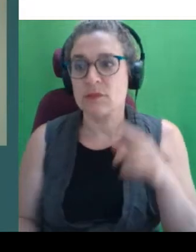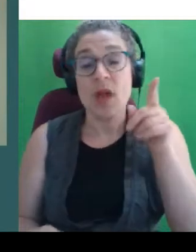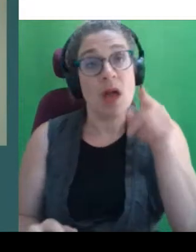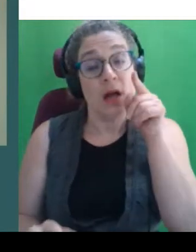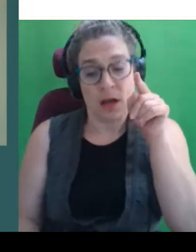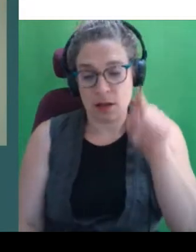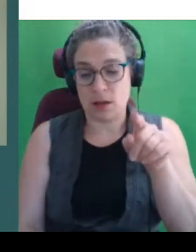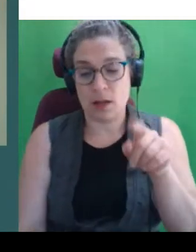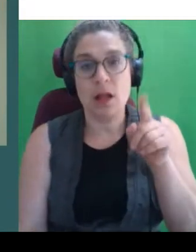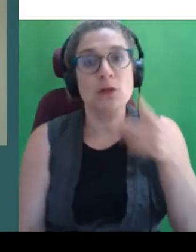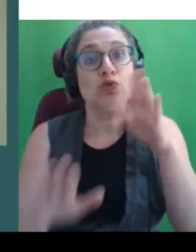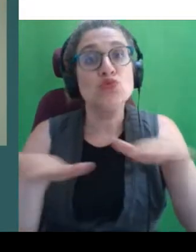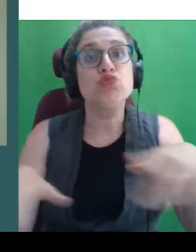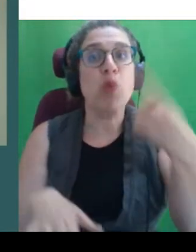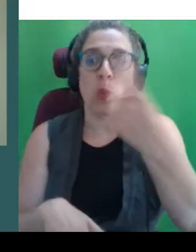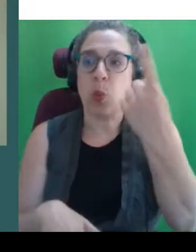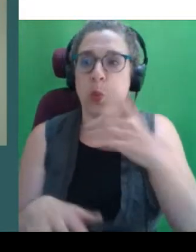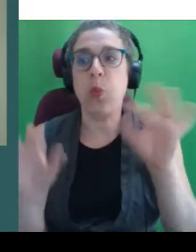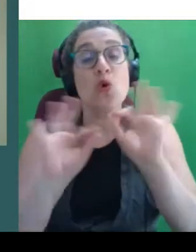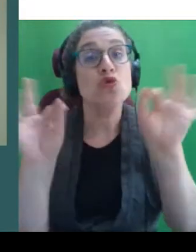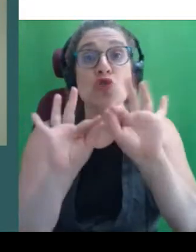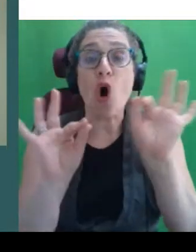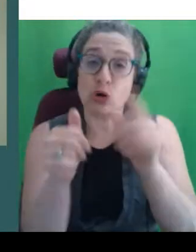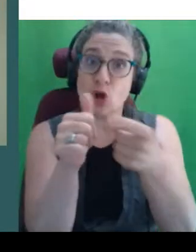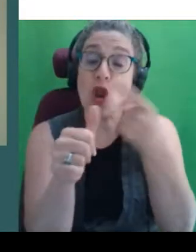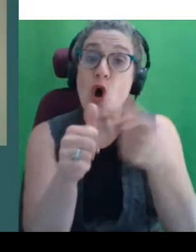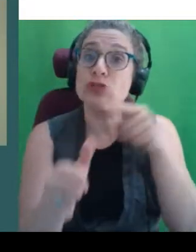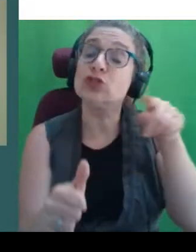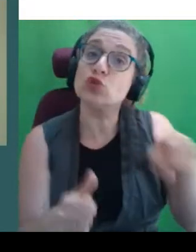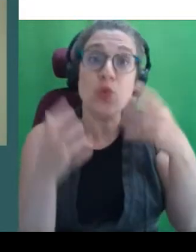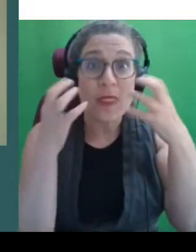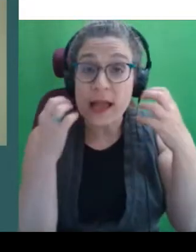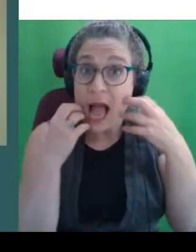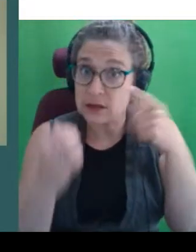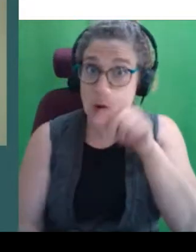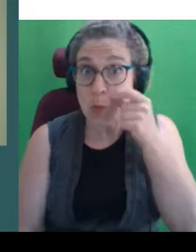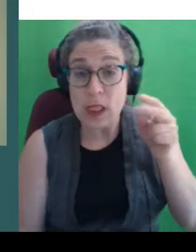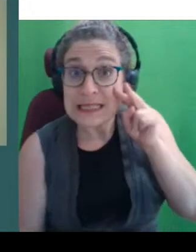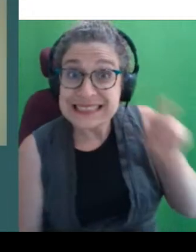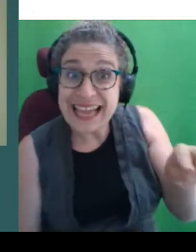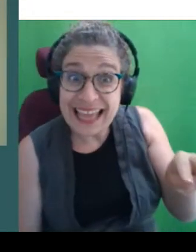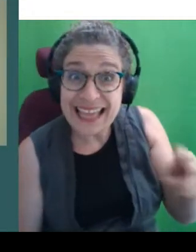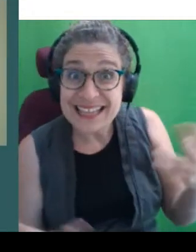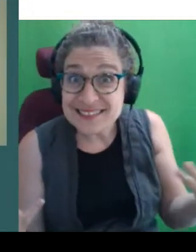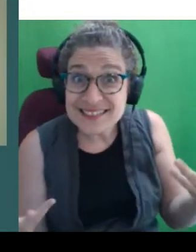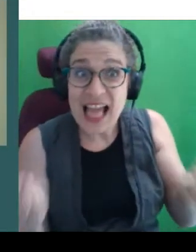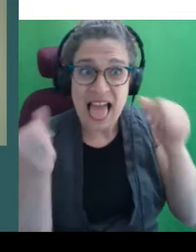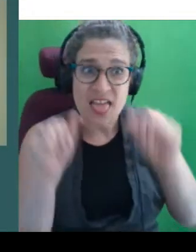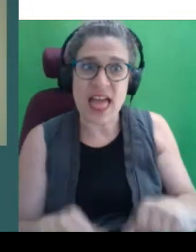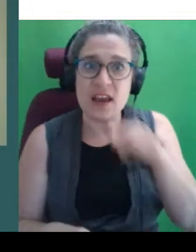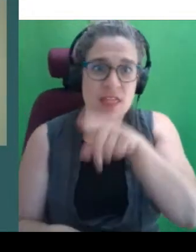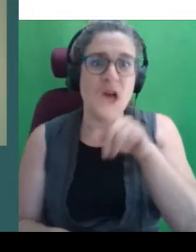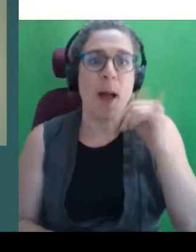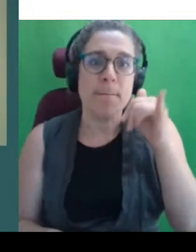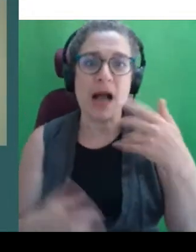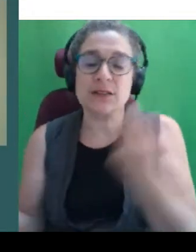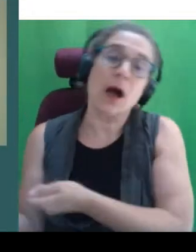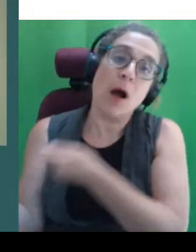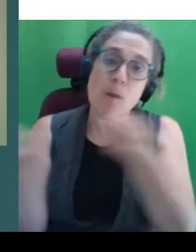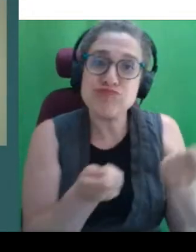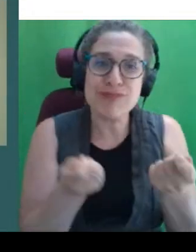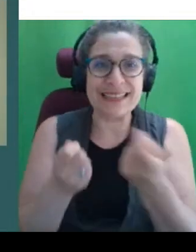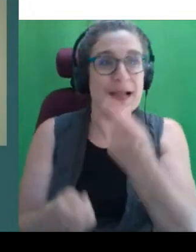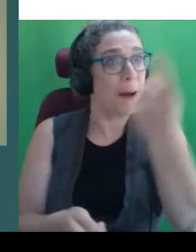cat go round to see the cat, etc.? And then they might be bringing the dander back into the home again,